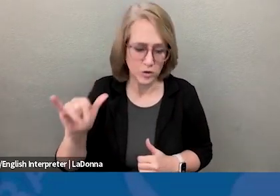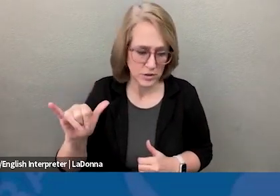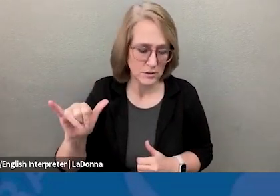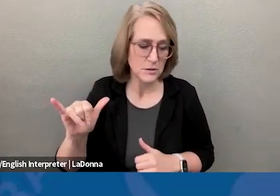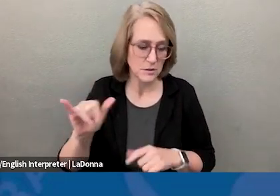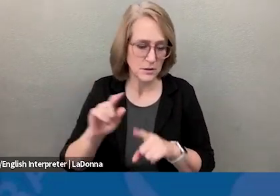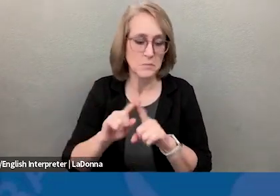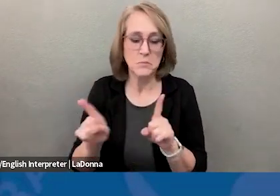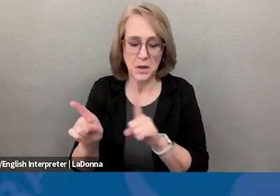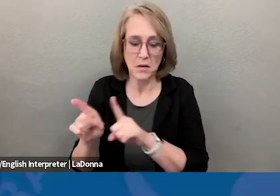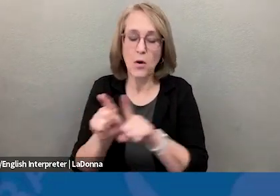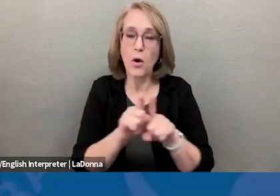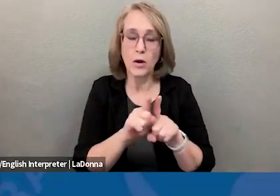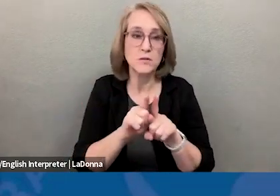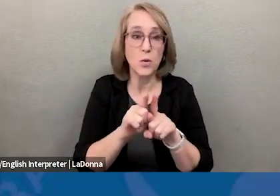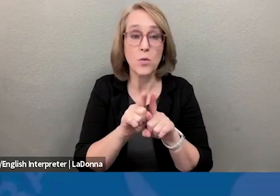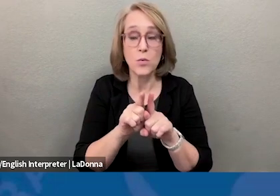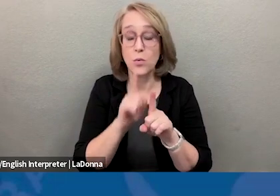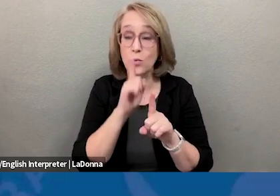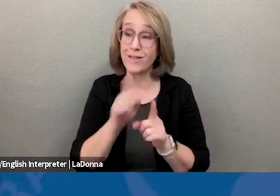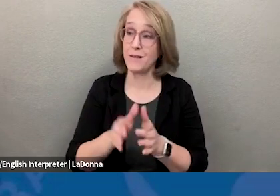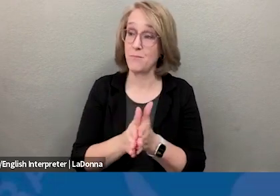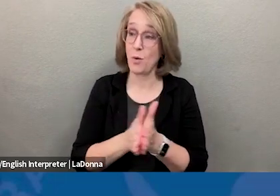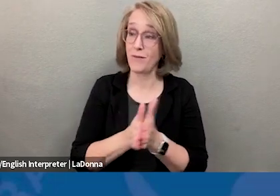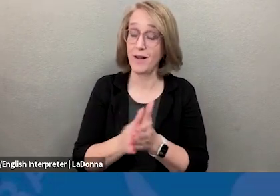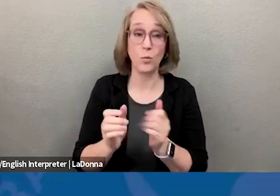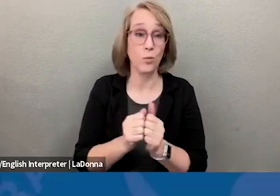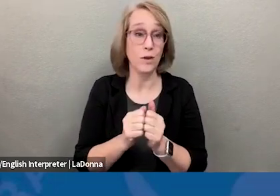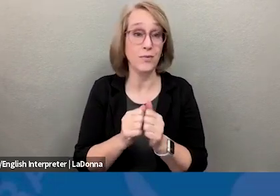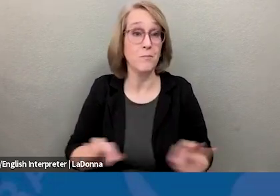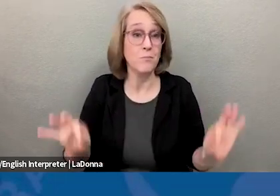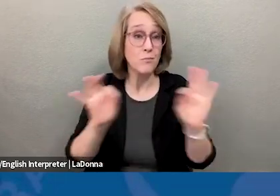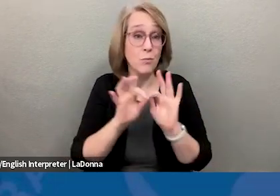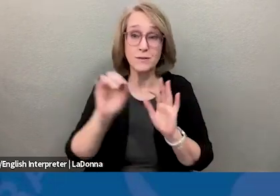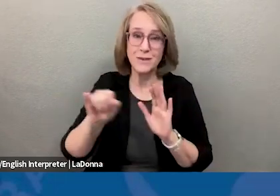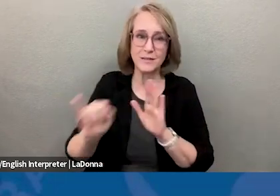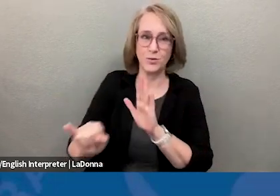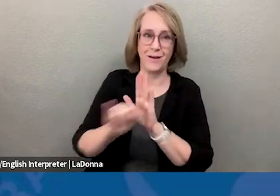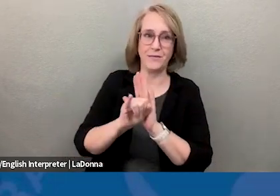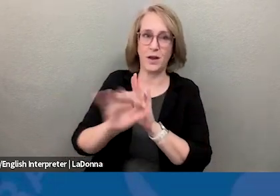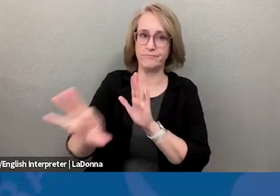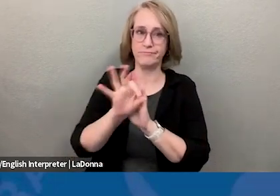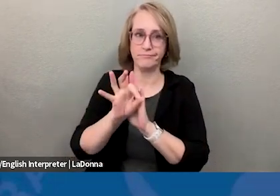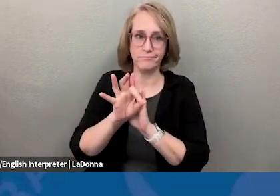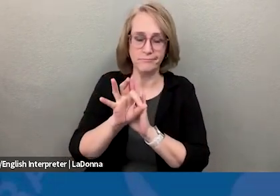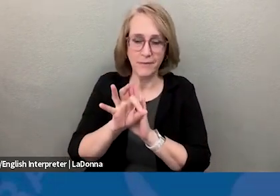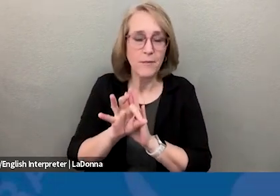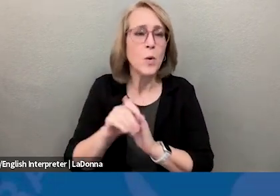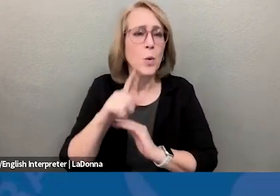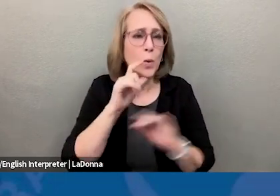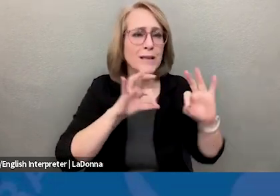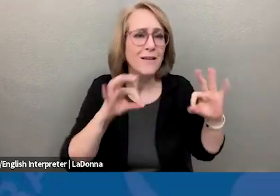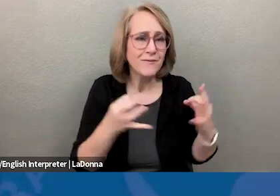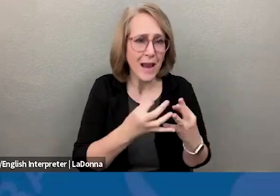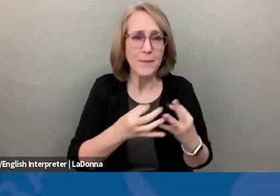by the importance of identifying family caregivers at the point of care when they are